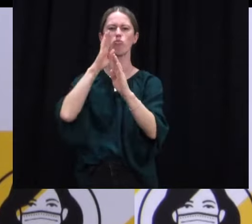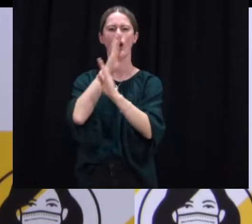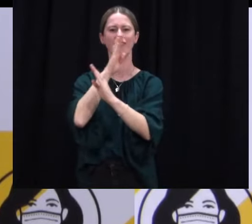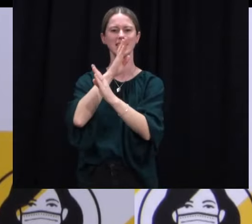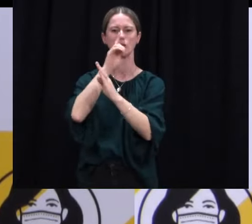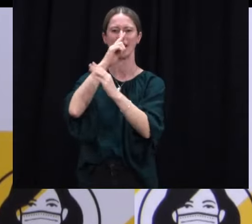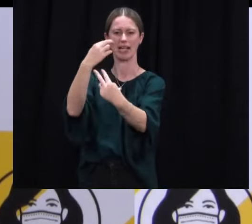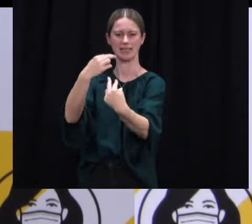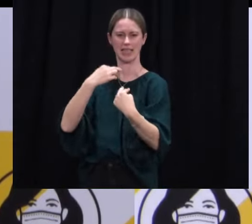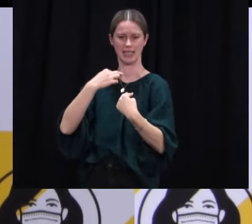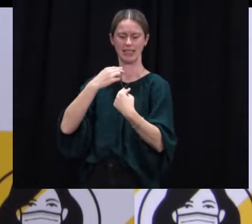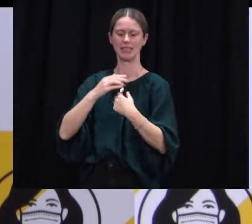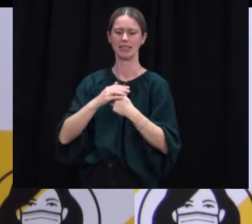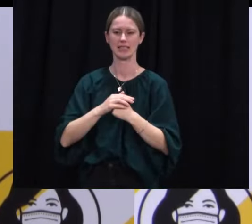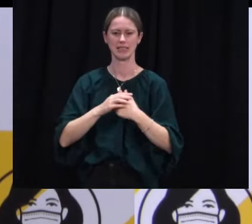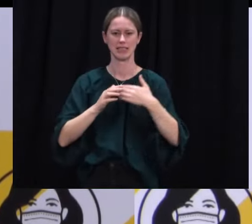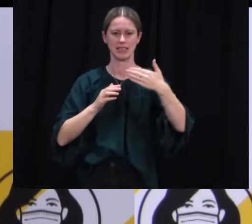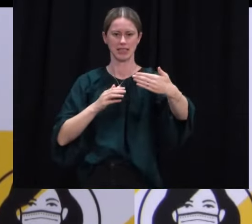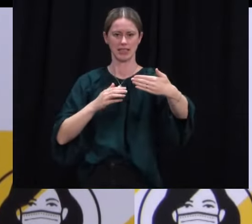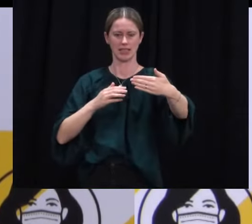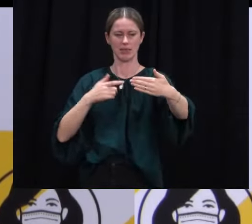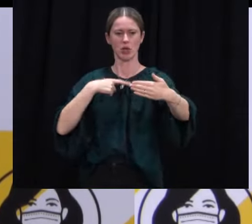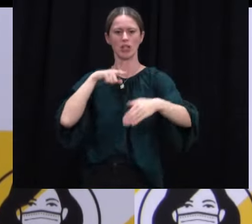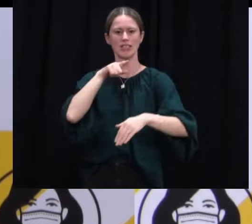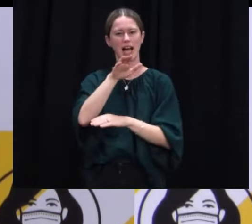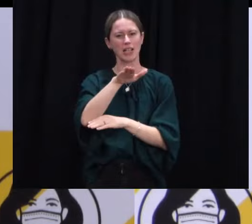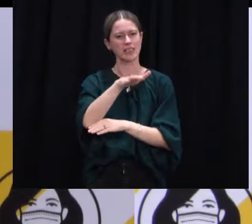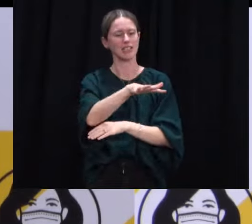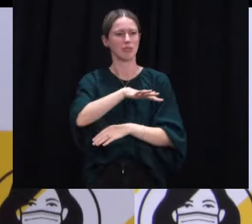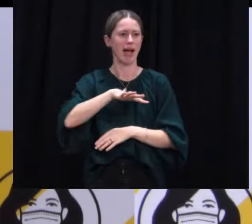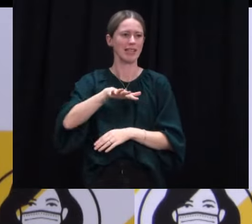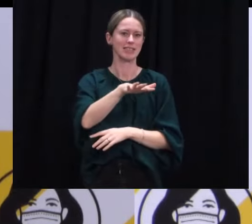MIQ facility. Given that they are outdoor spaces,